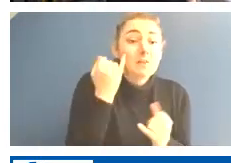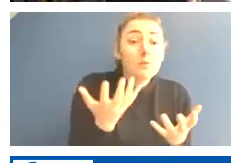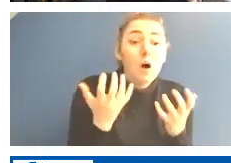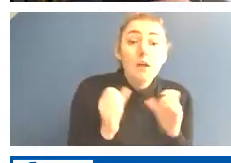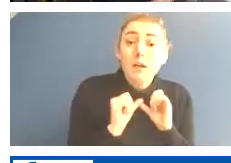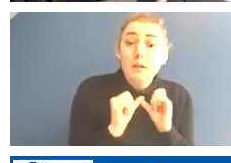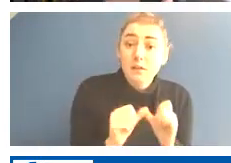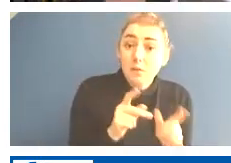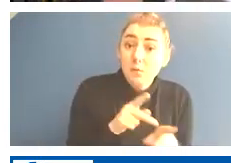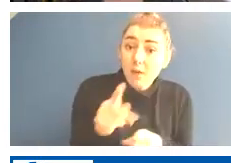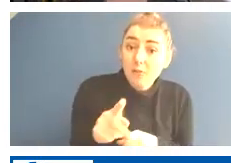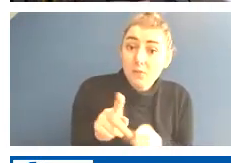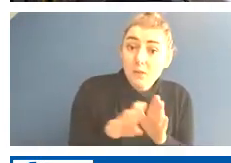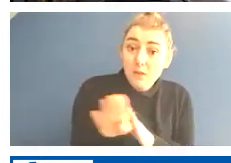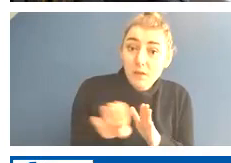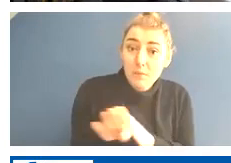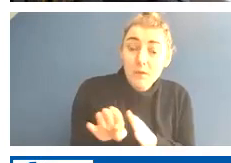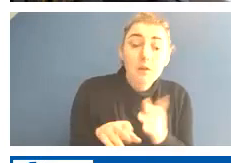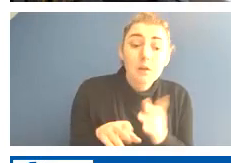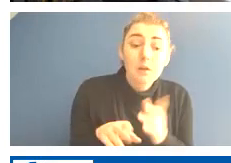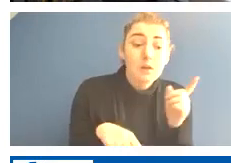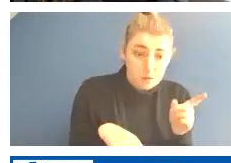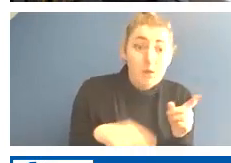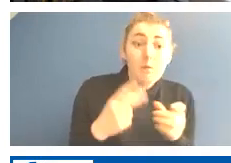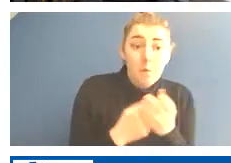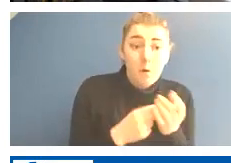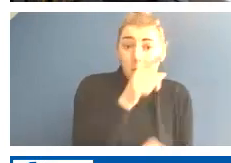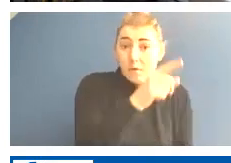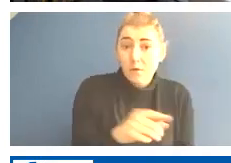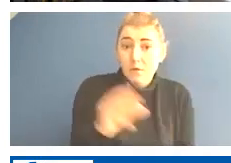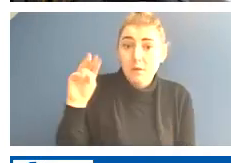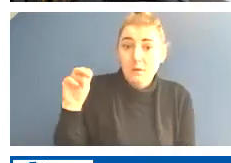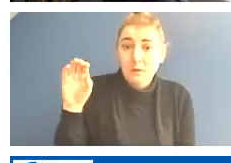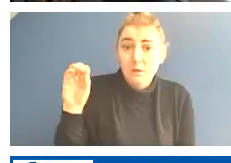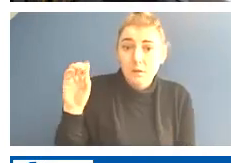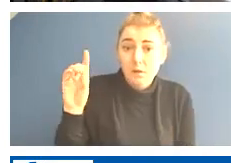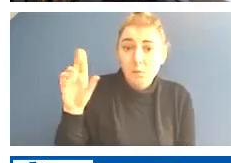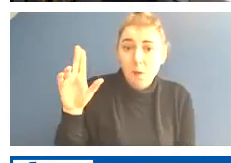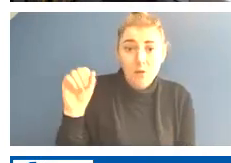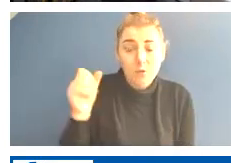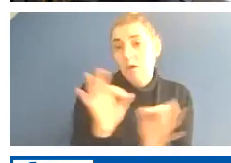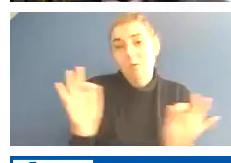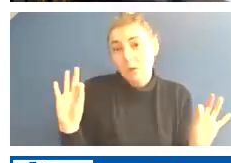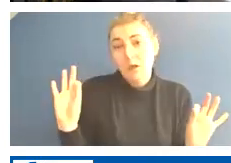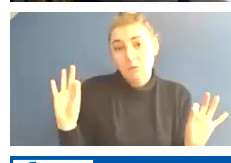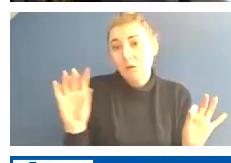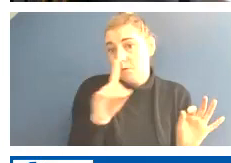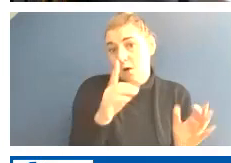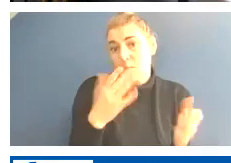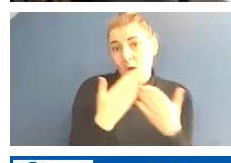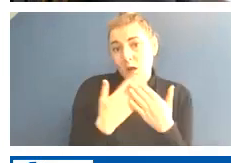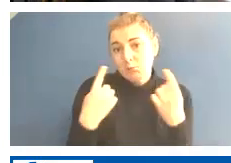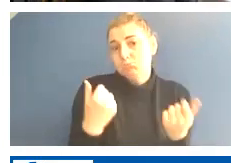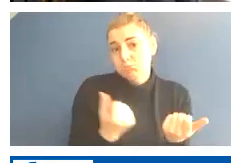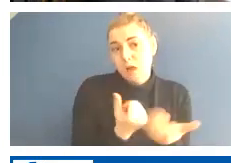continued professional development, both of these module sets are free and very reputable. You just have